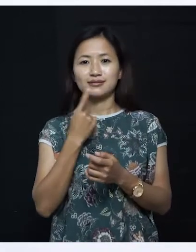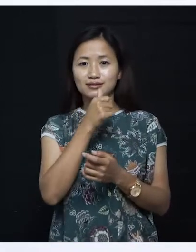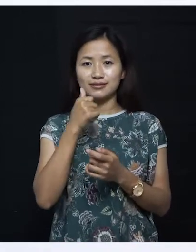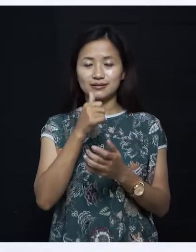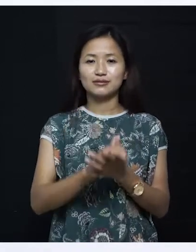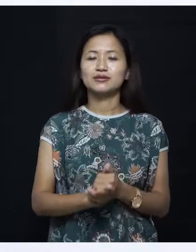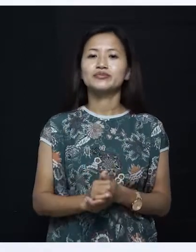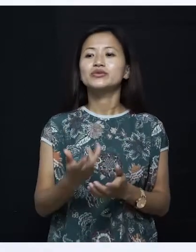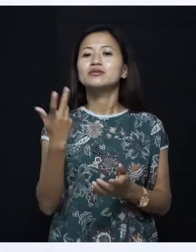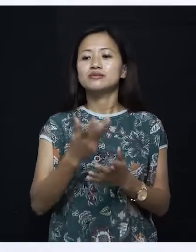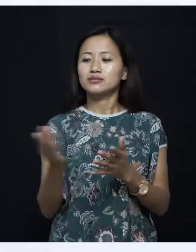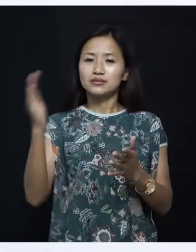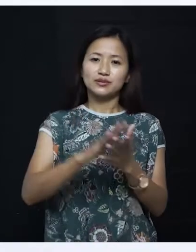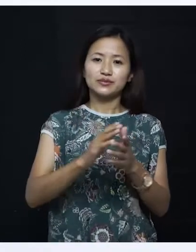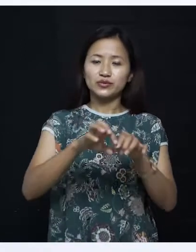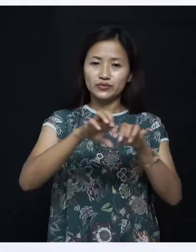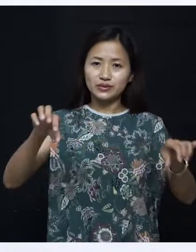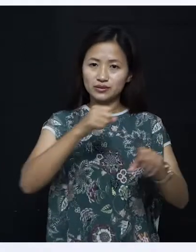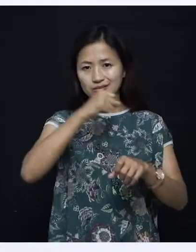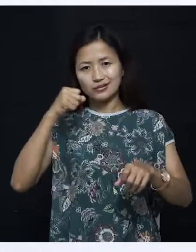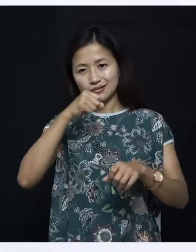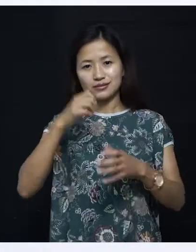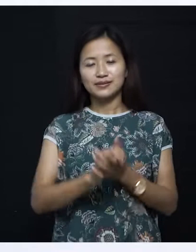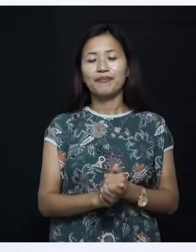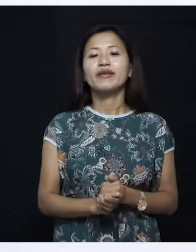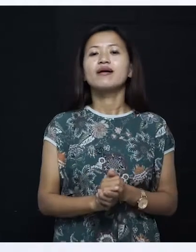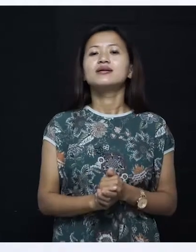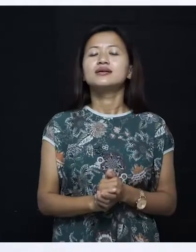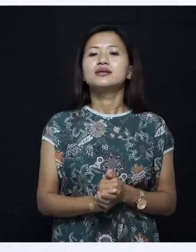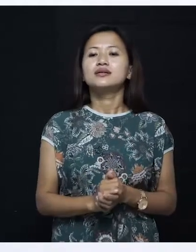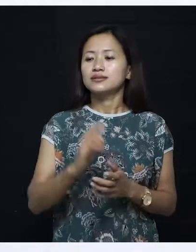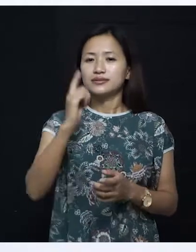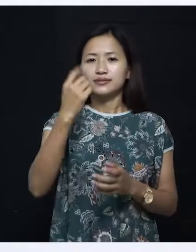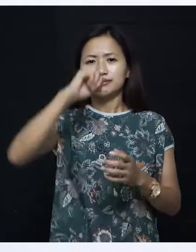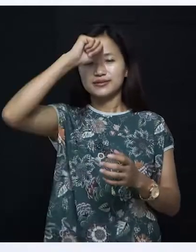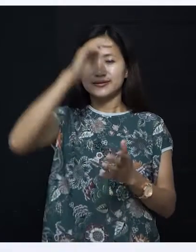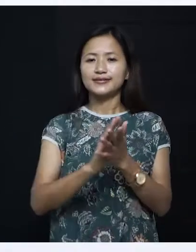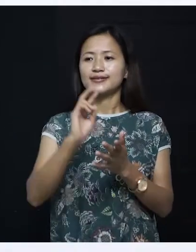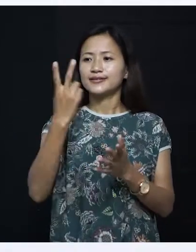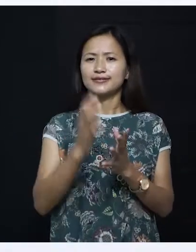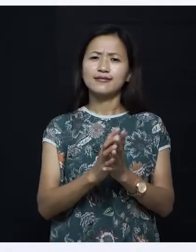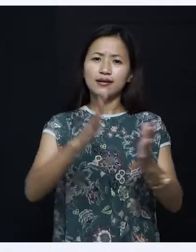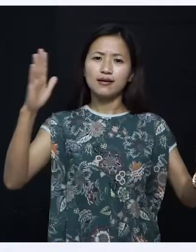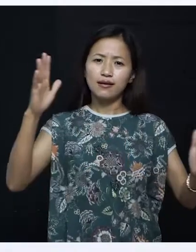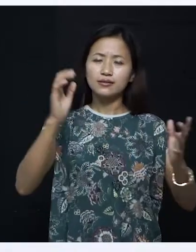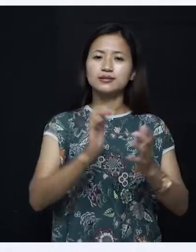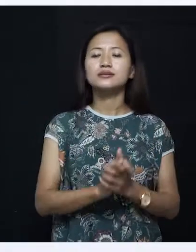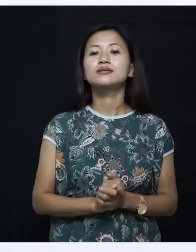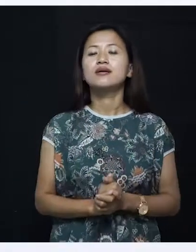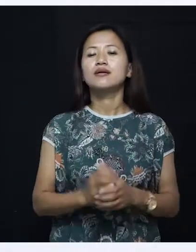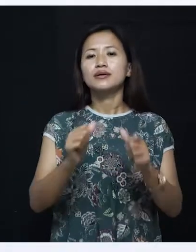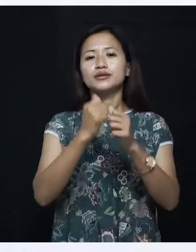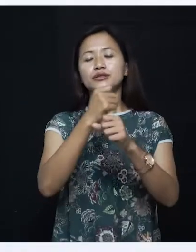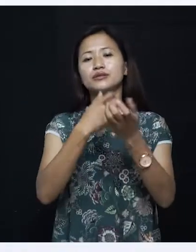to sugar cane, isn't it? So this sugar is again the India's second largest, okay, largest